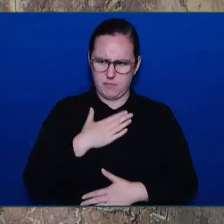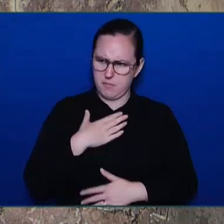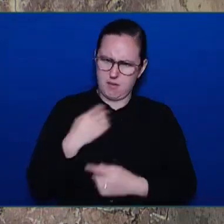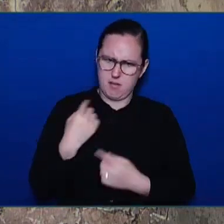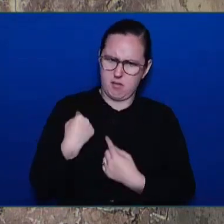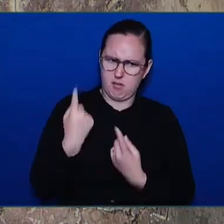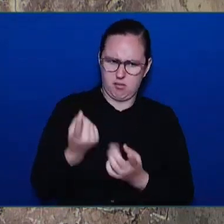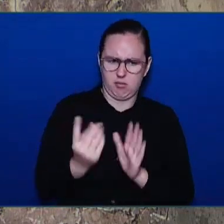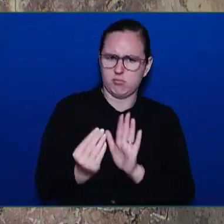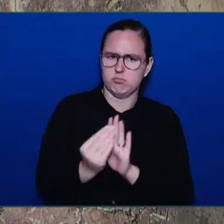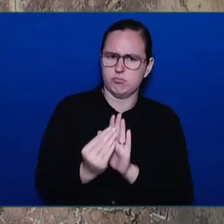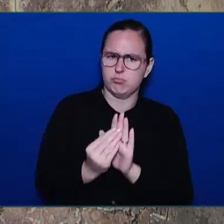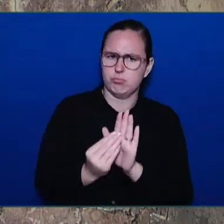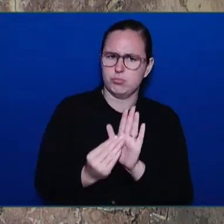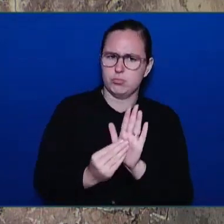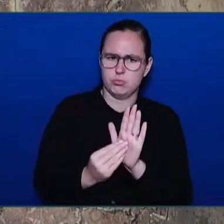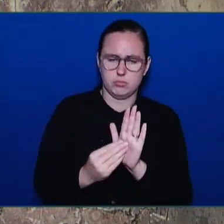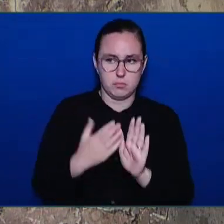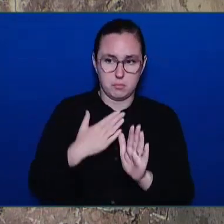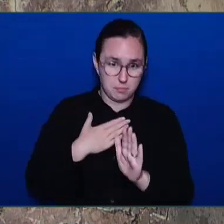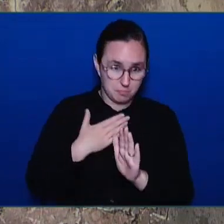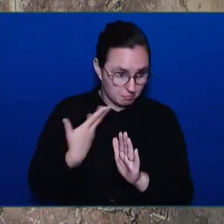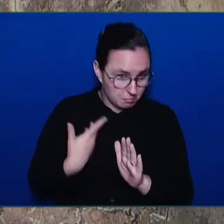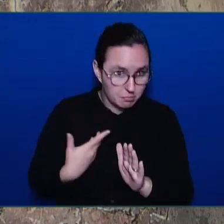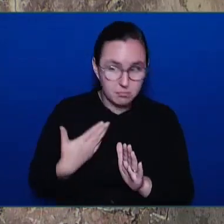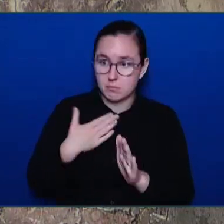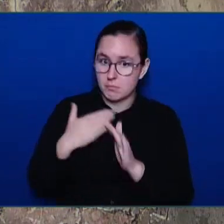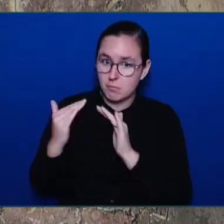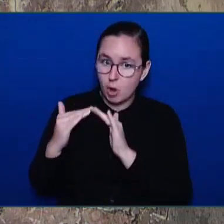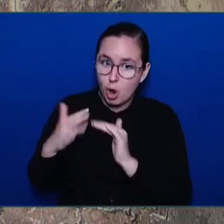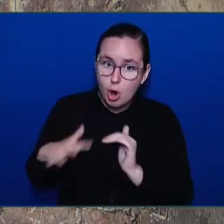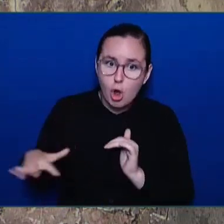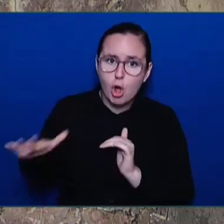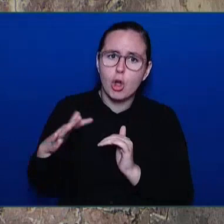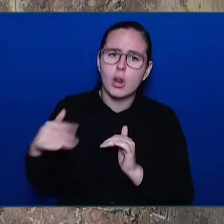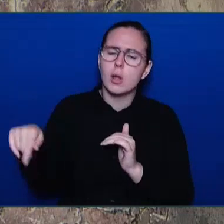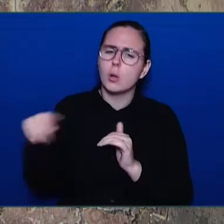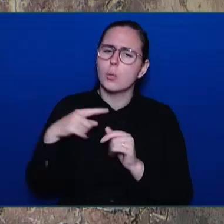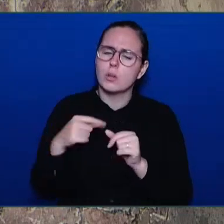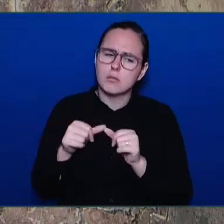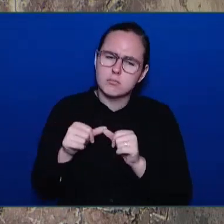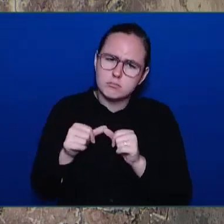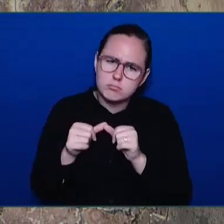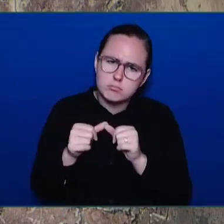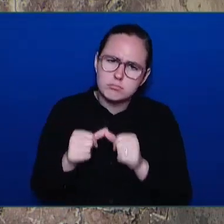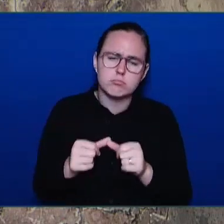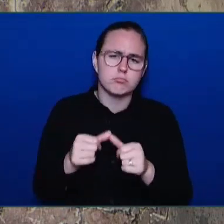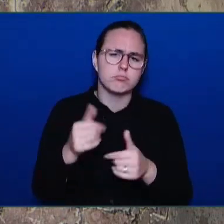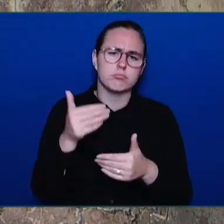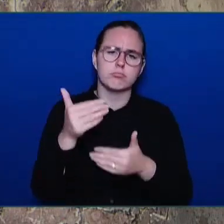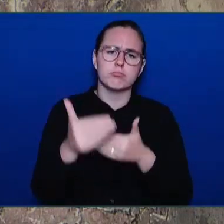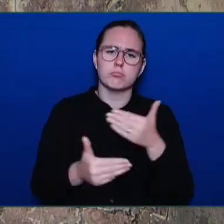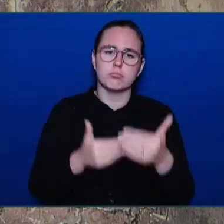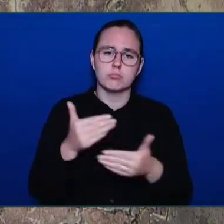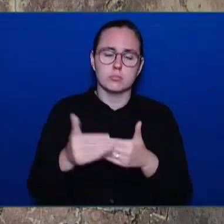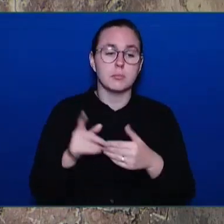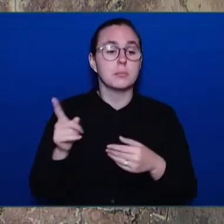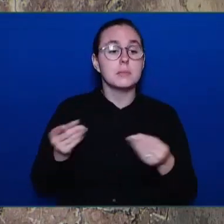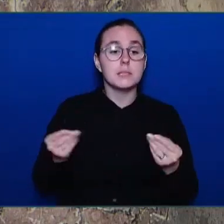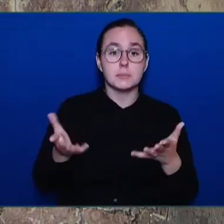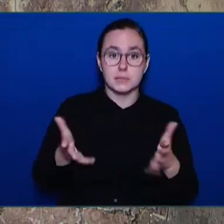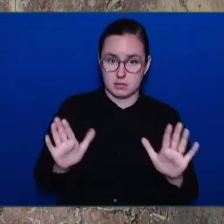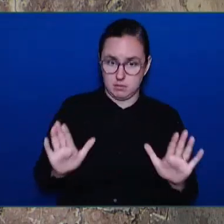I, Honourable Speaker, are proceeding in a respectful, thorough manner to make